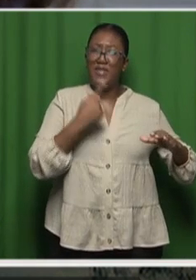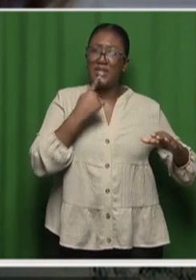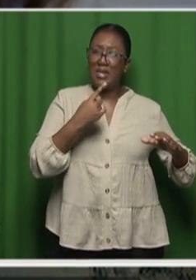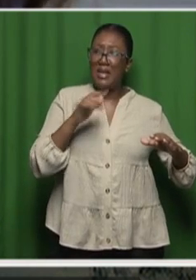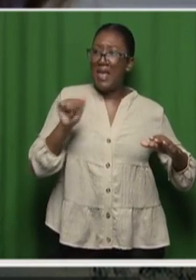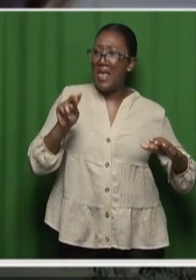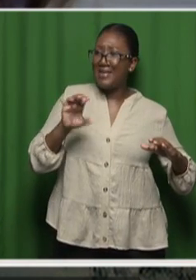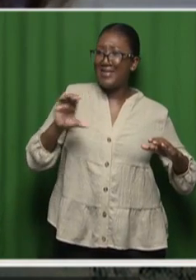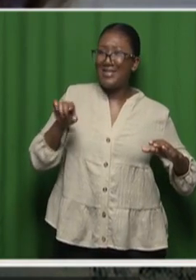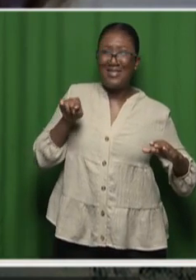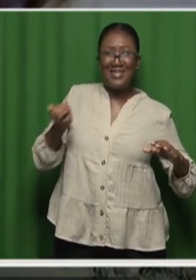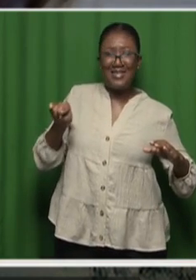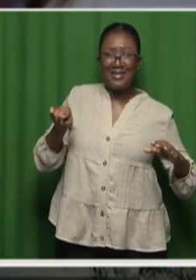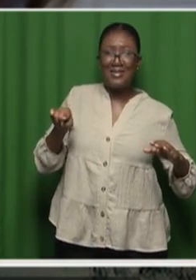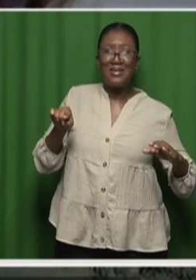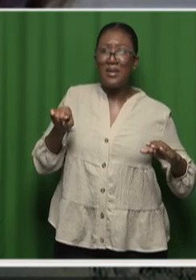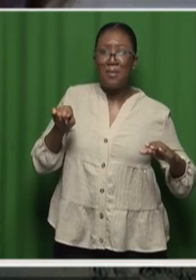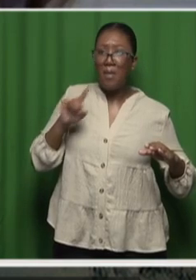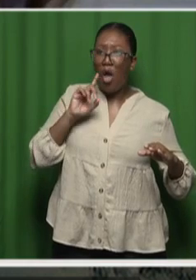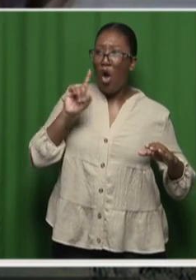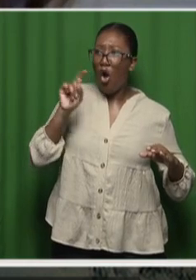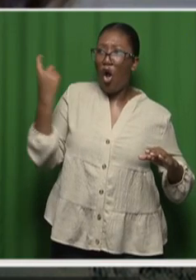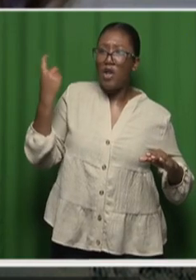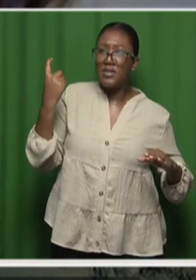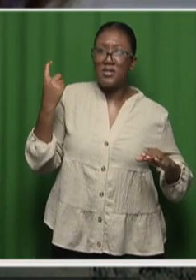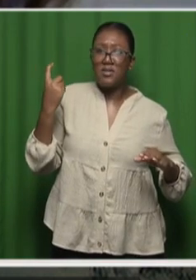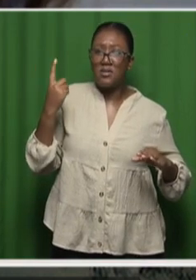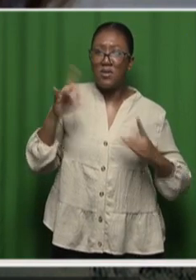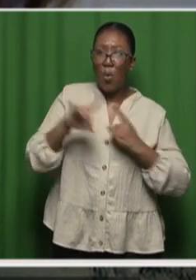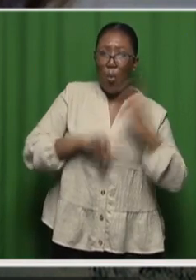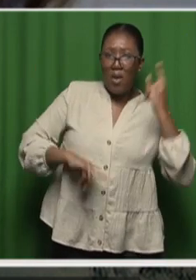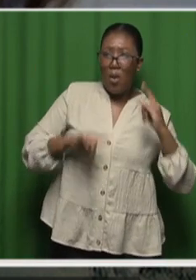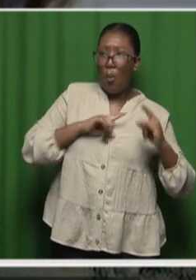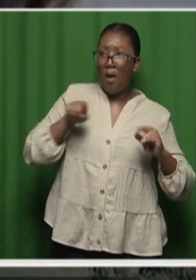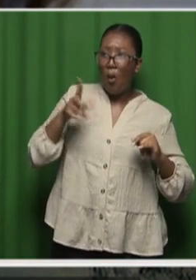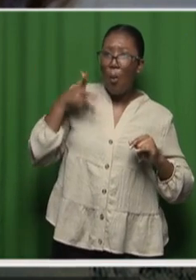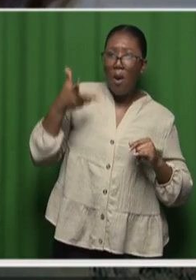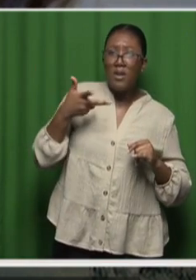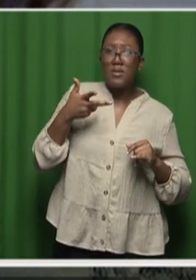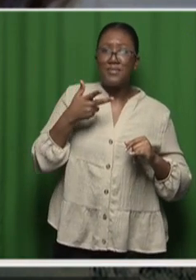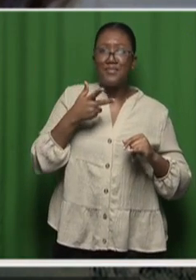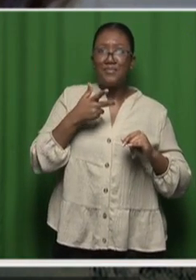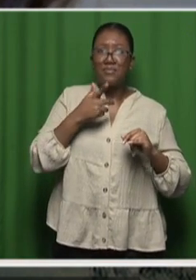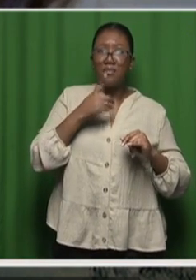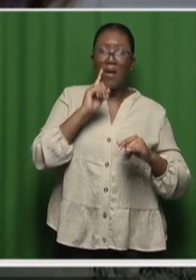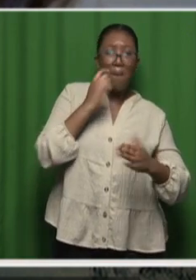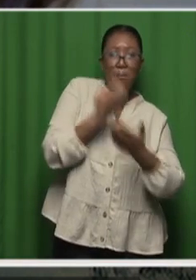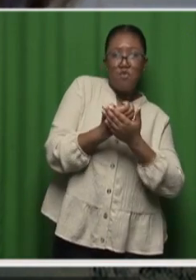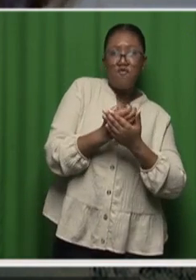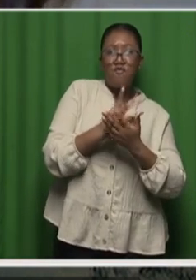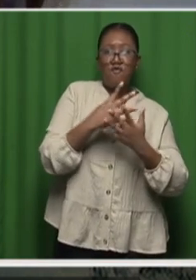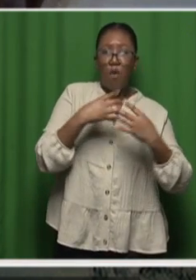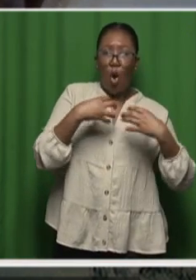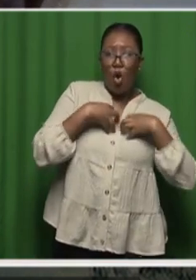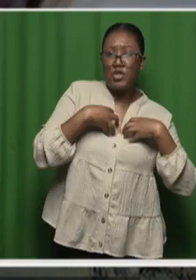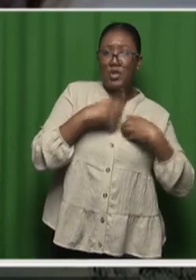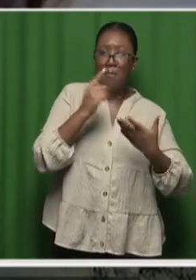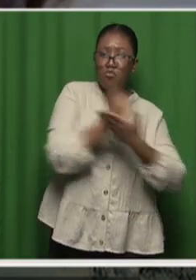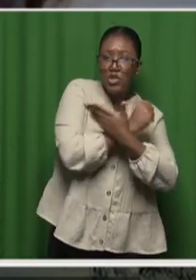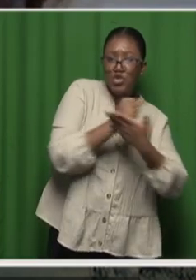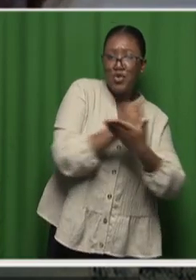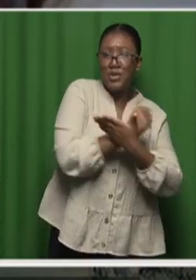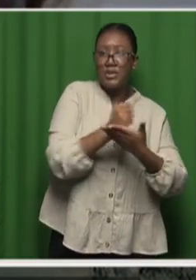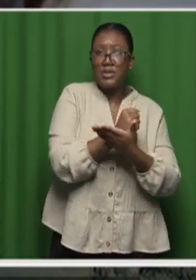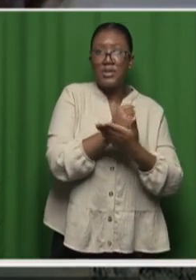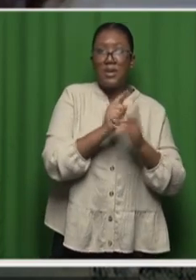has no locus standi and want proof of ownership and registration of these elements under discussion, that of course being the